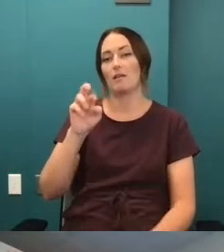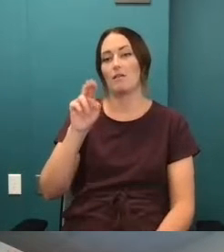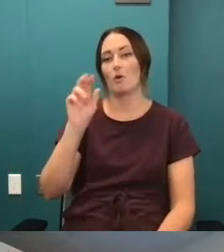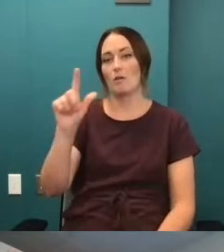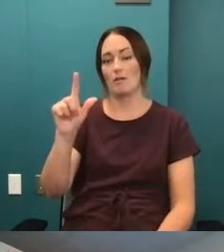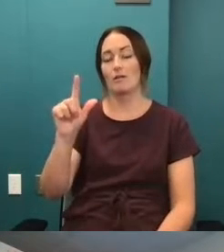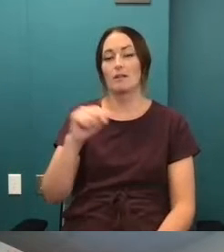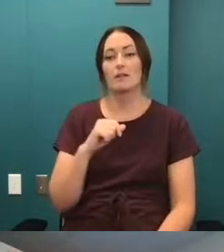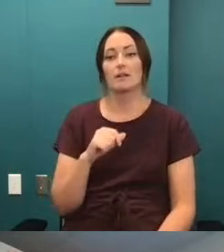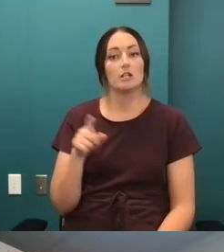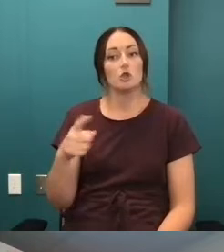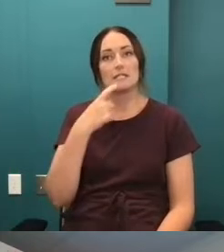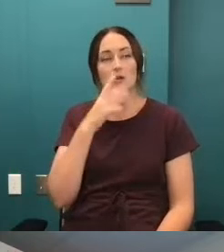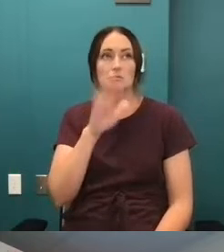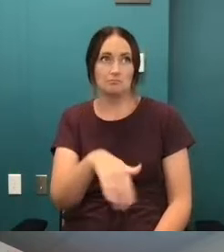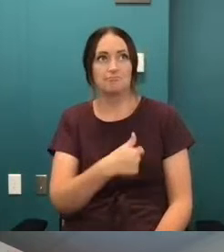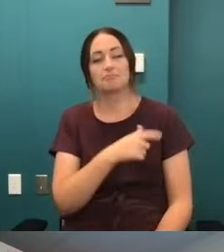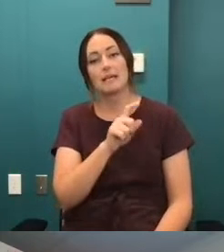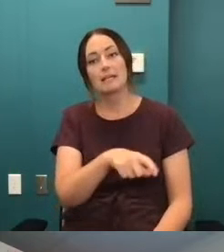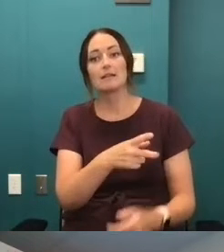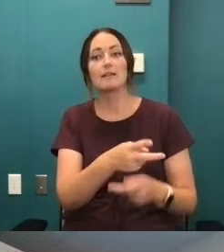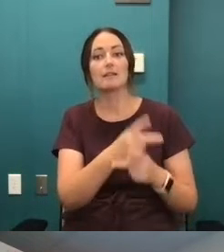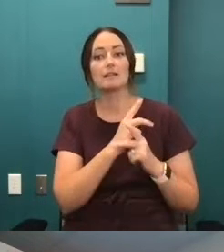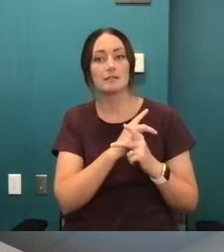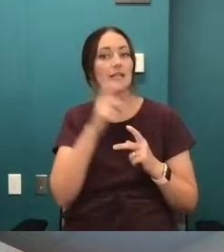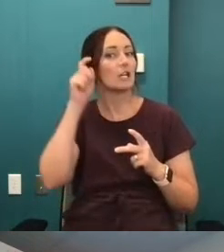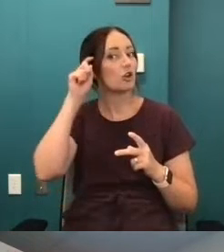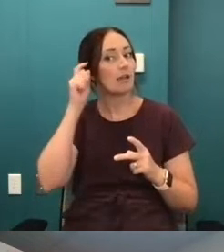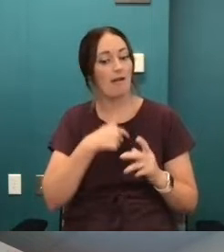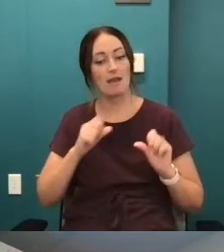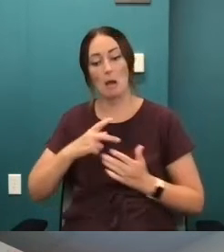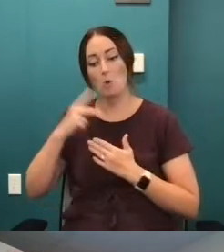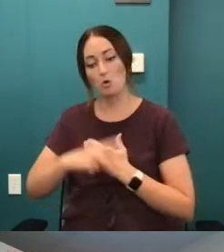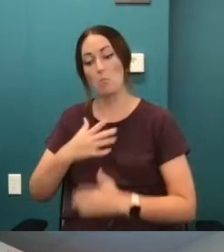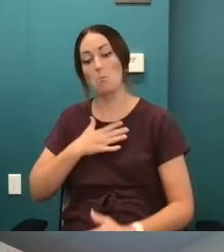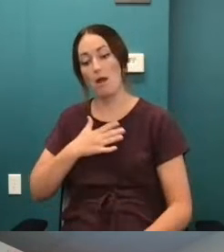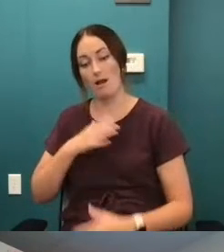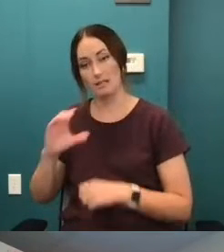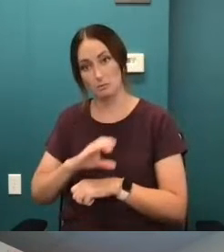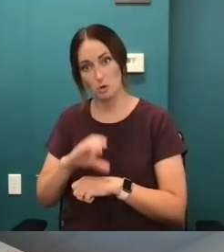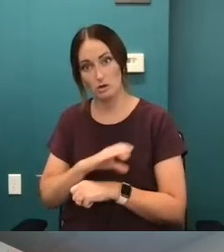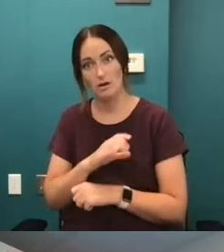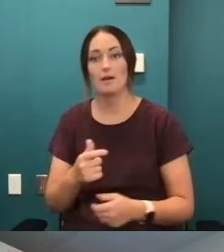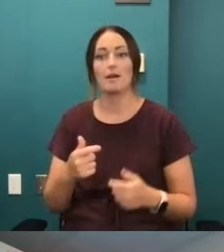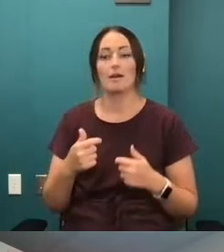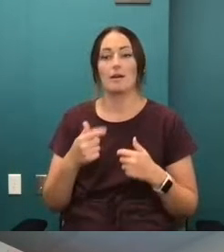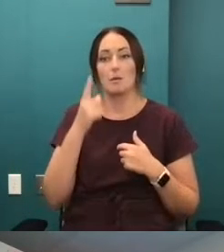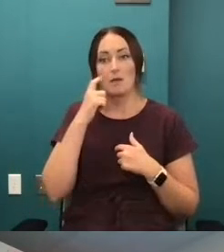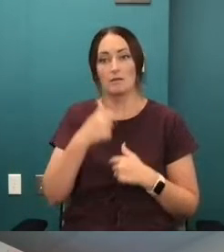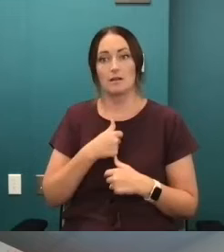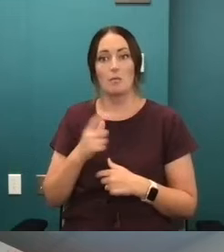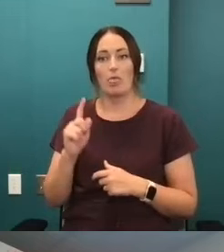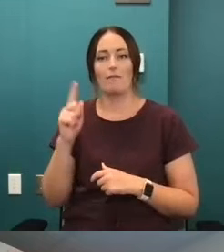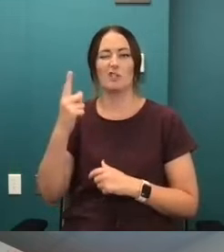she says, okay, I think I need a hearing aid. I can program it on my computer, and because I'm the first fit audiologist, I would be able